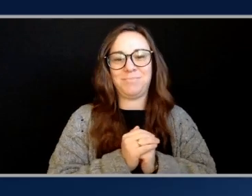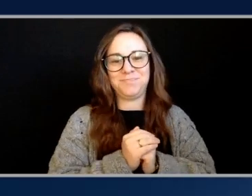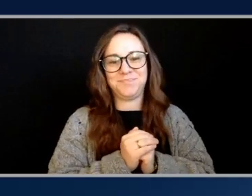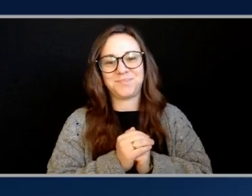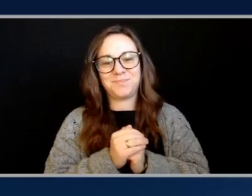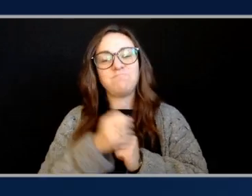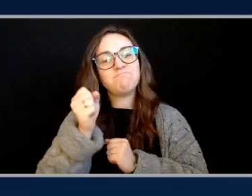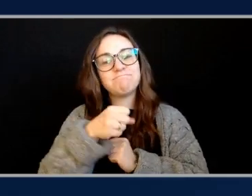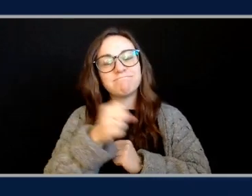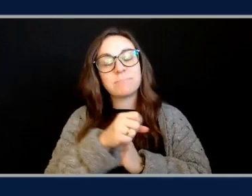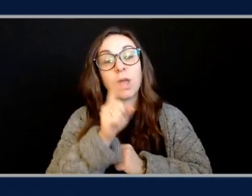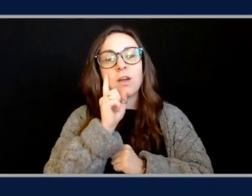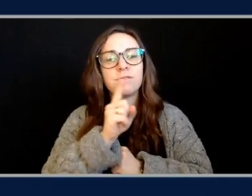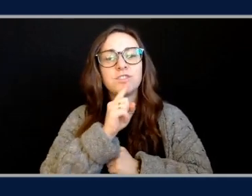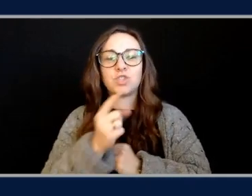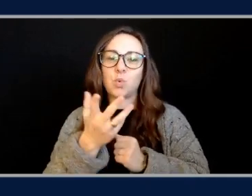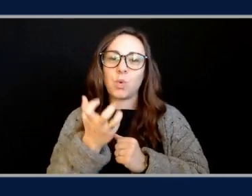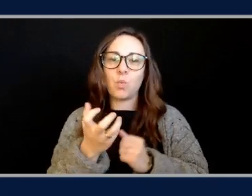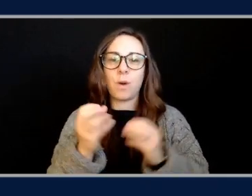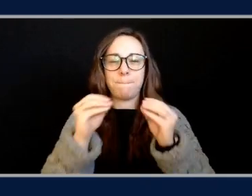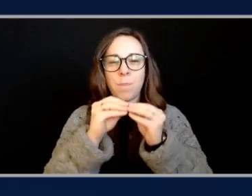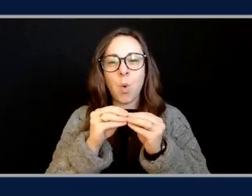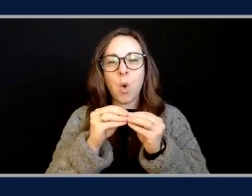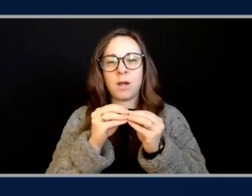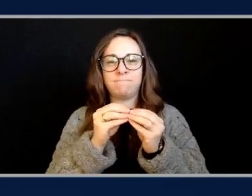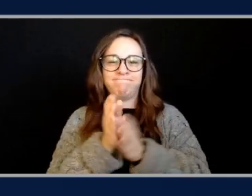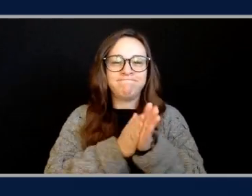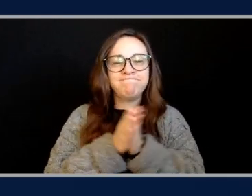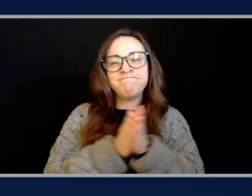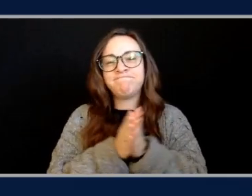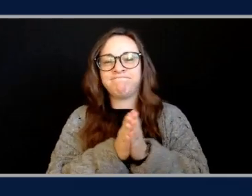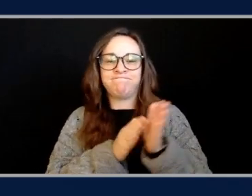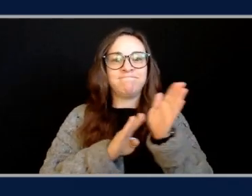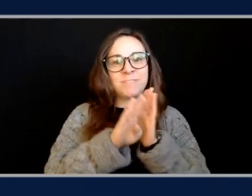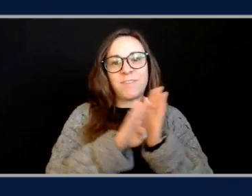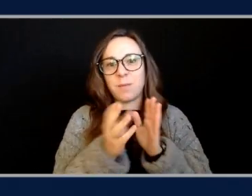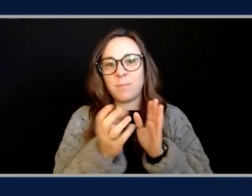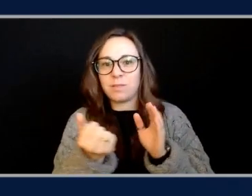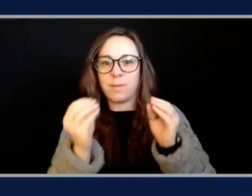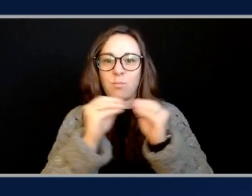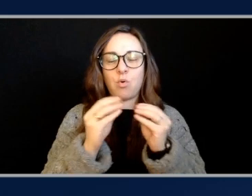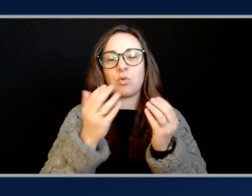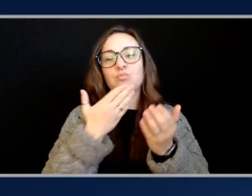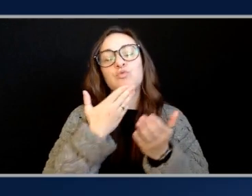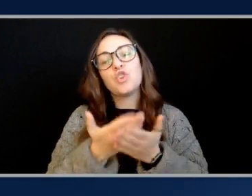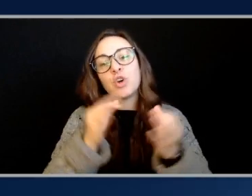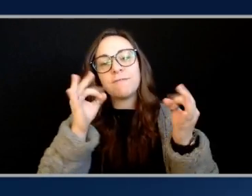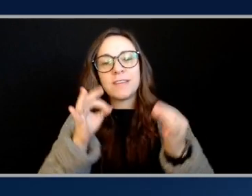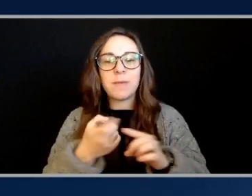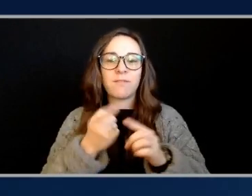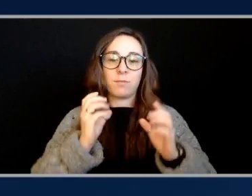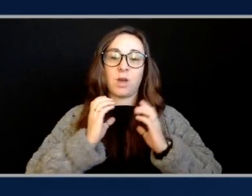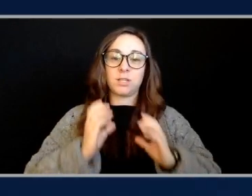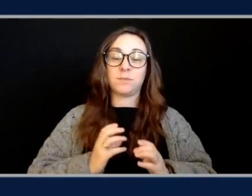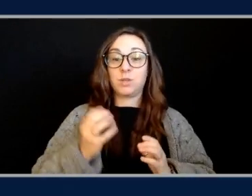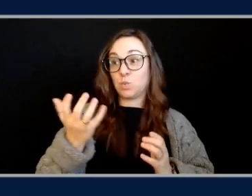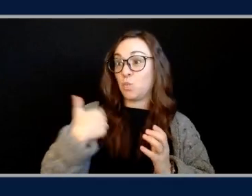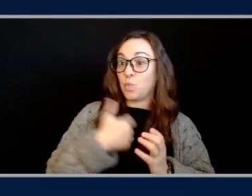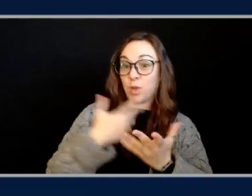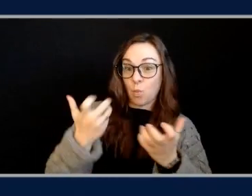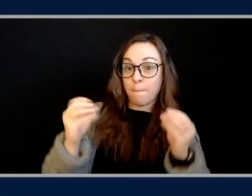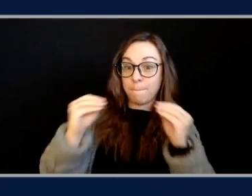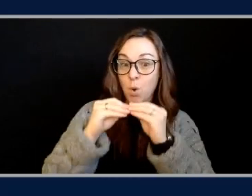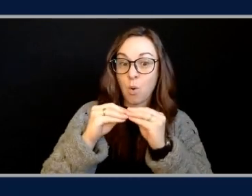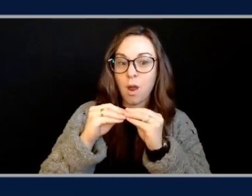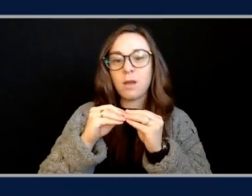that we want to develop in, right? And so, we're getting great feedback from customers that they want us to take this further. So, this is